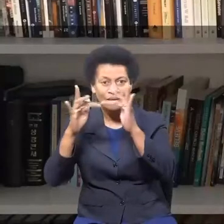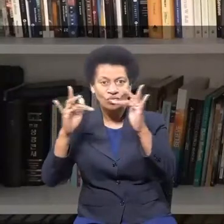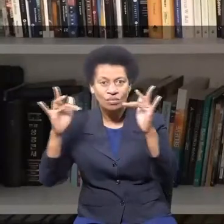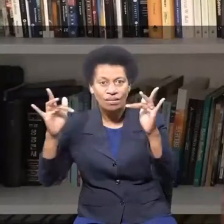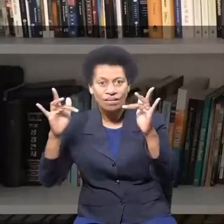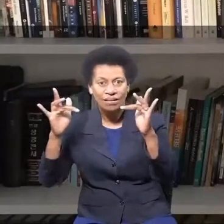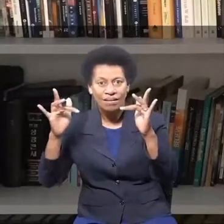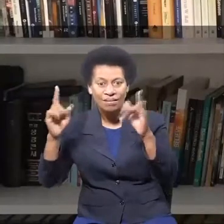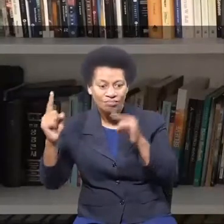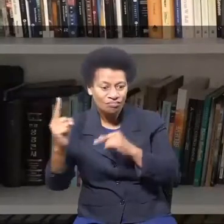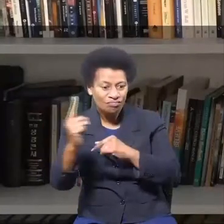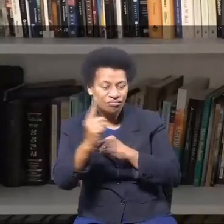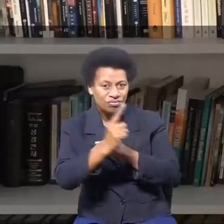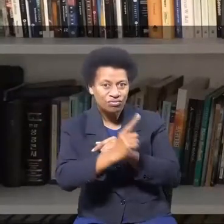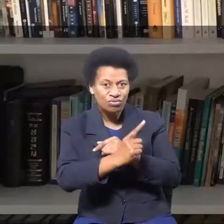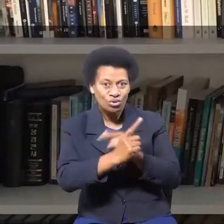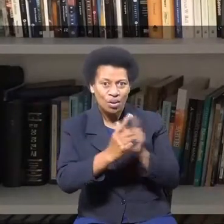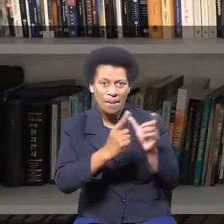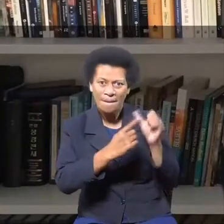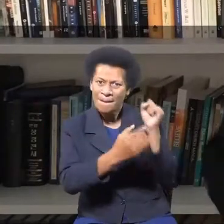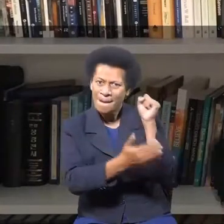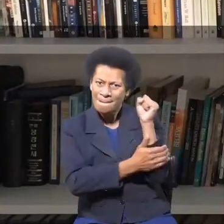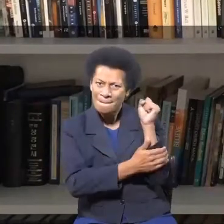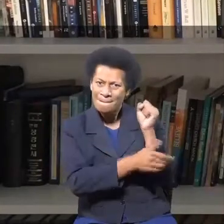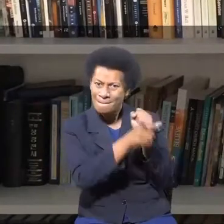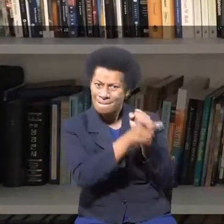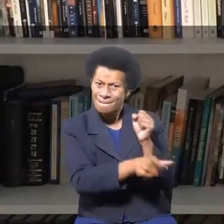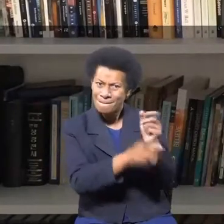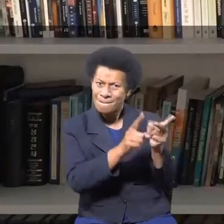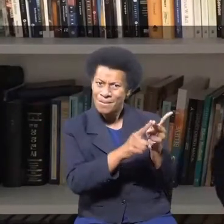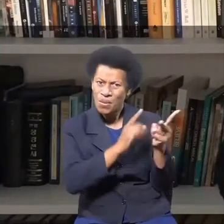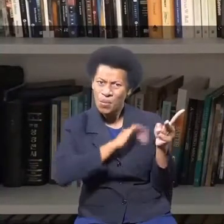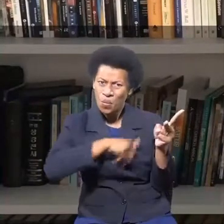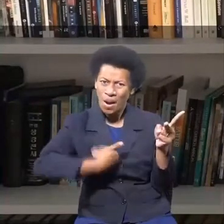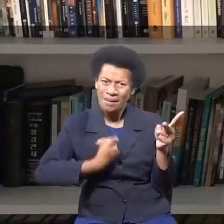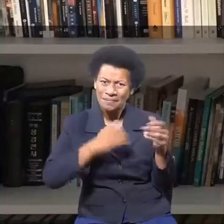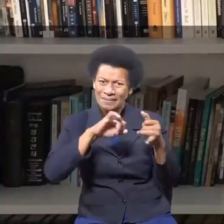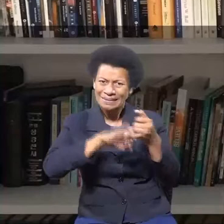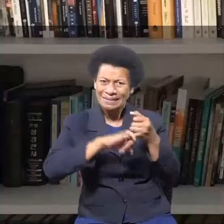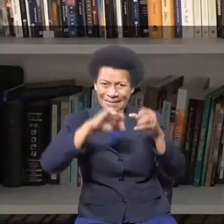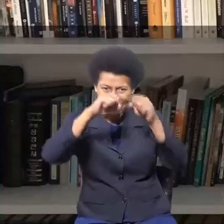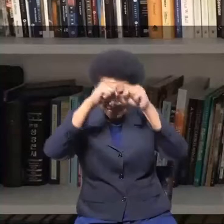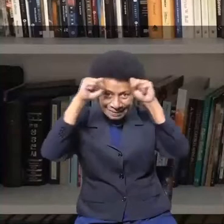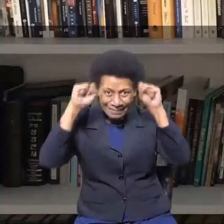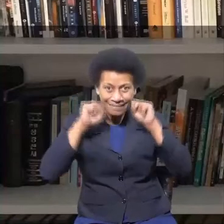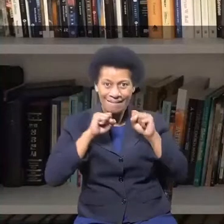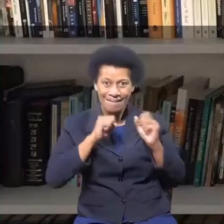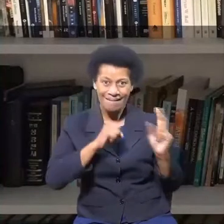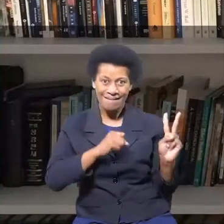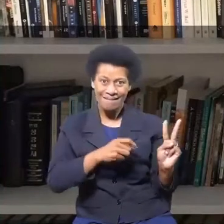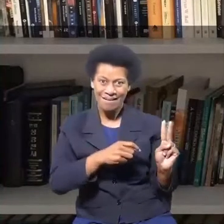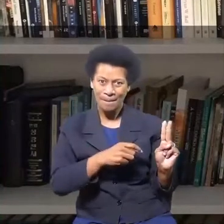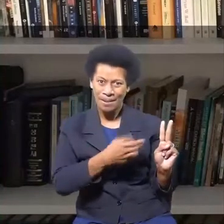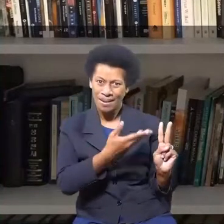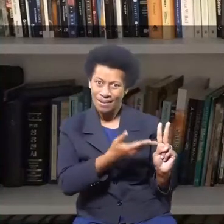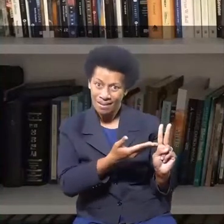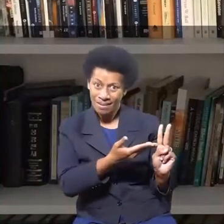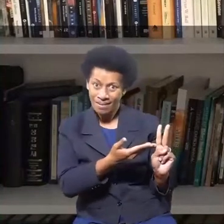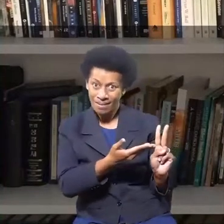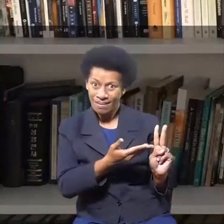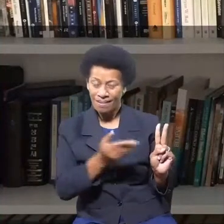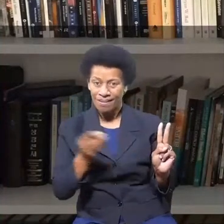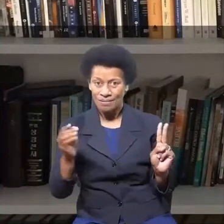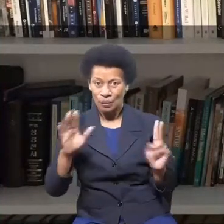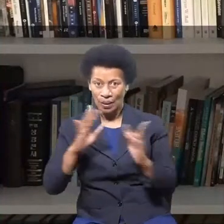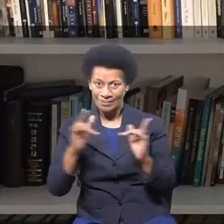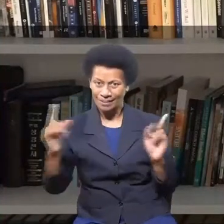and spoke to Abraham and Sarah. And during the conversation, during the lunch that they had together, he told Abraham and Sarah that